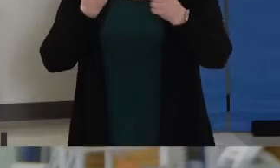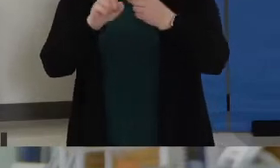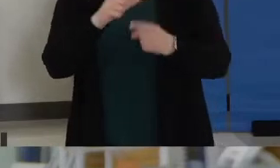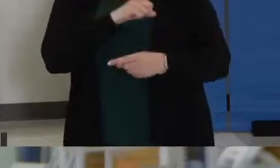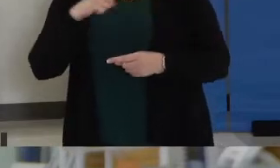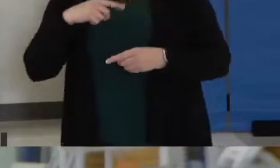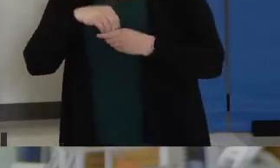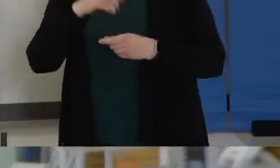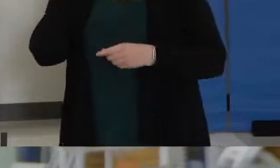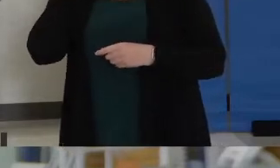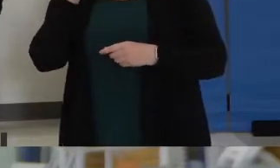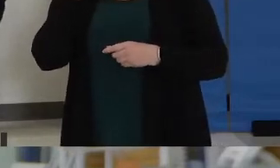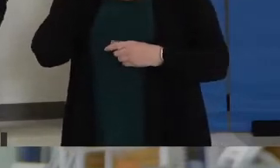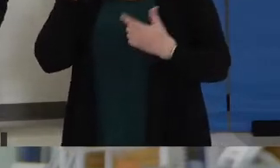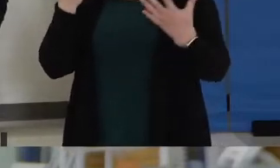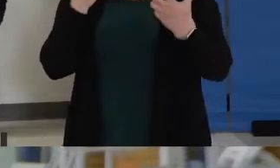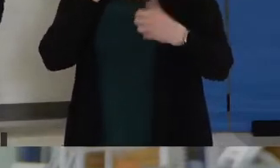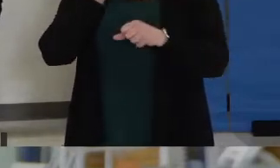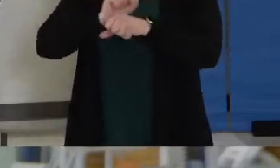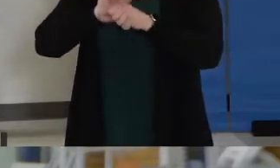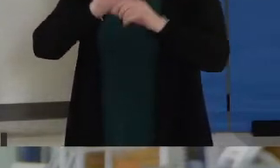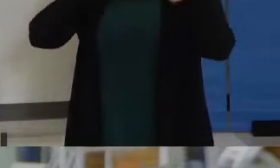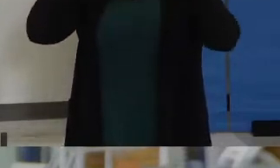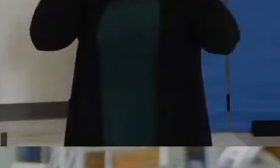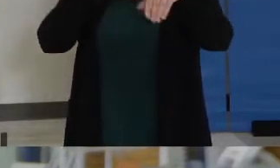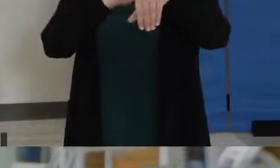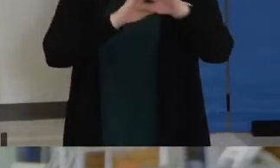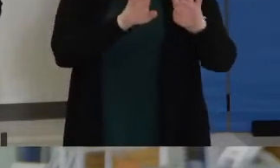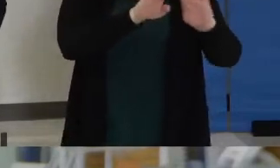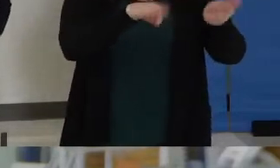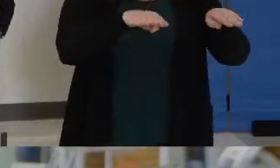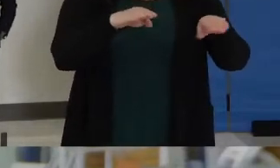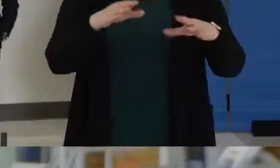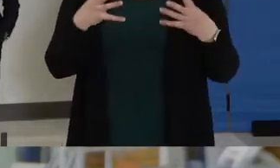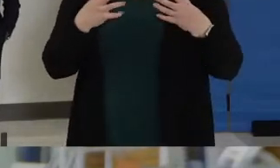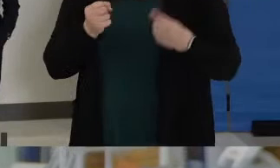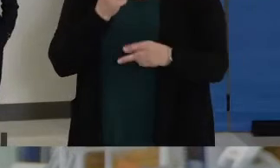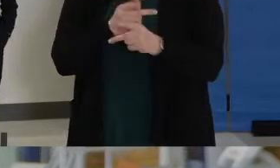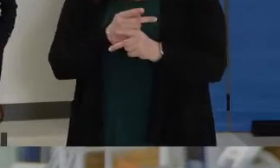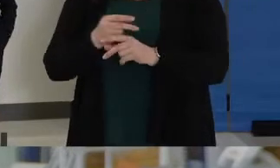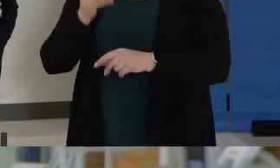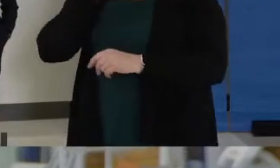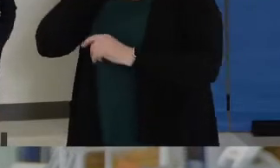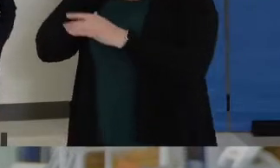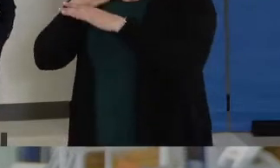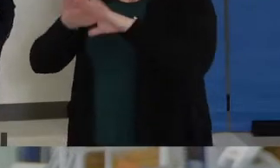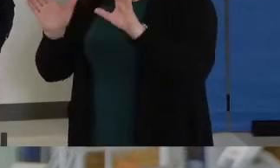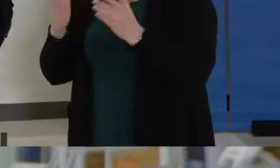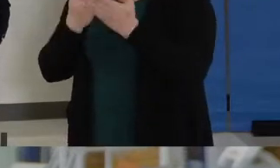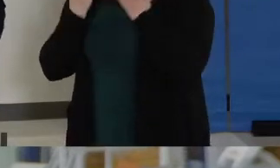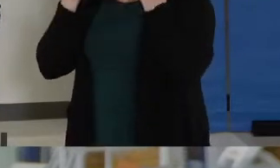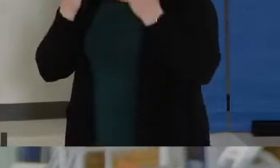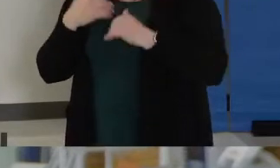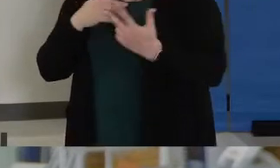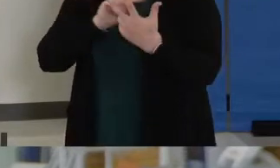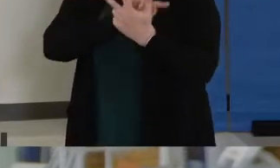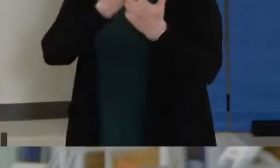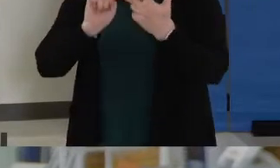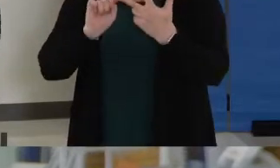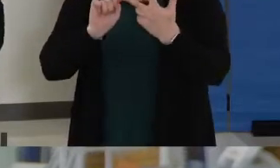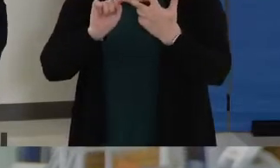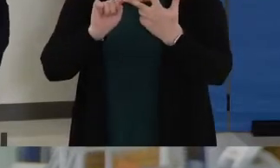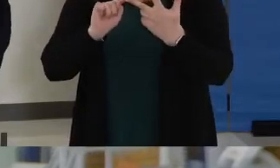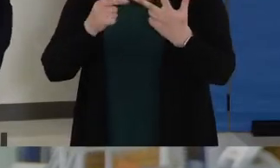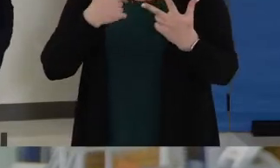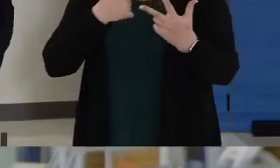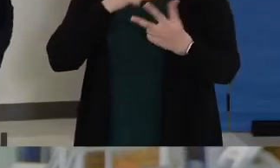in California because I wanted to work on housing, health care, and homelessness. Those three things. And so I am